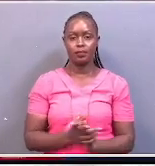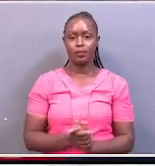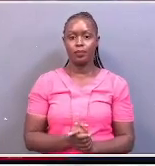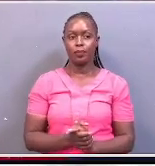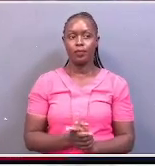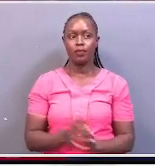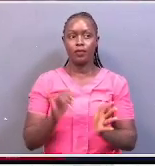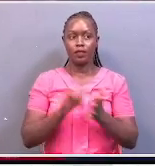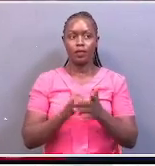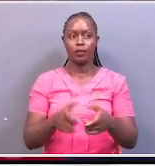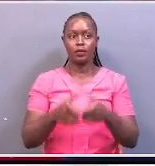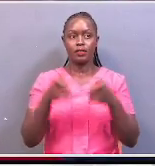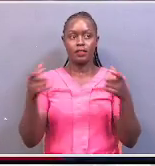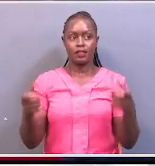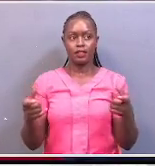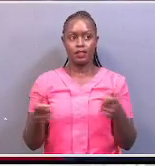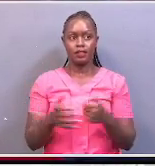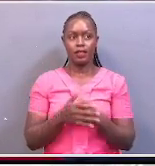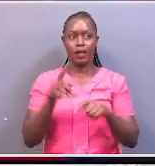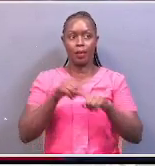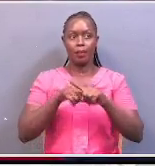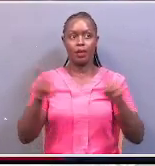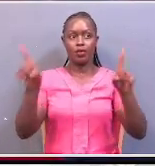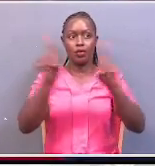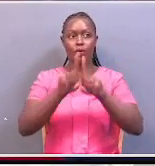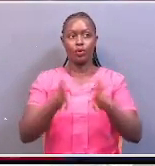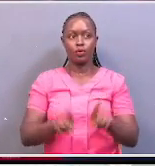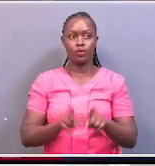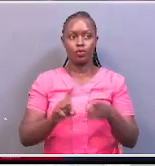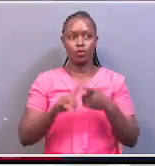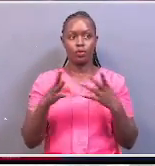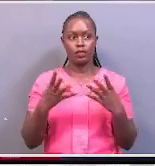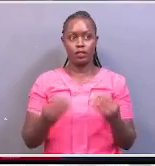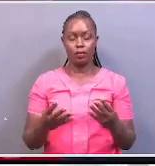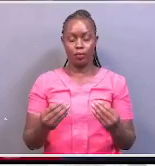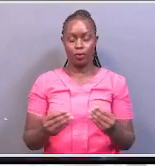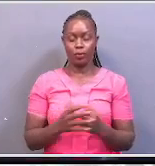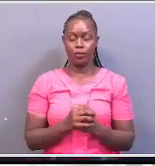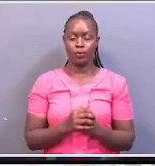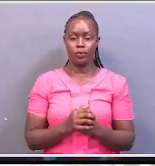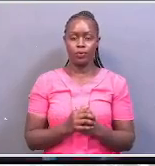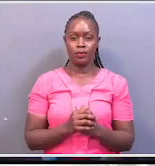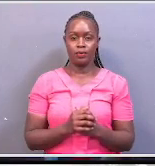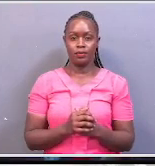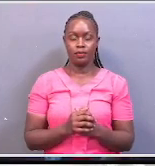He was great, but he was also simple.